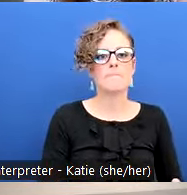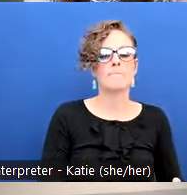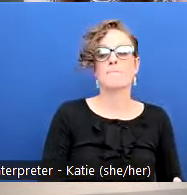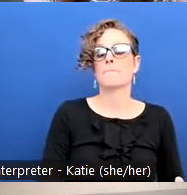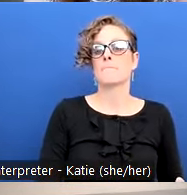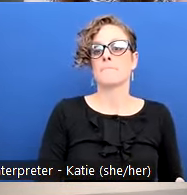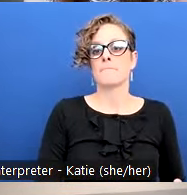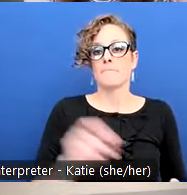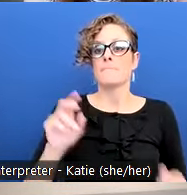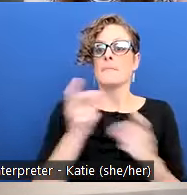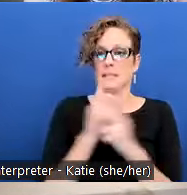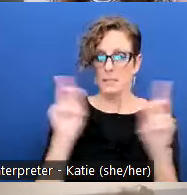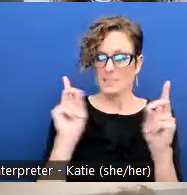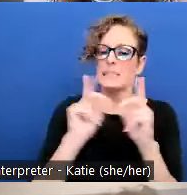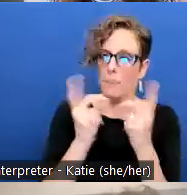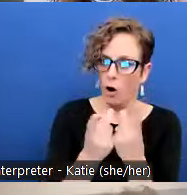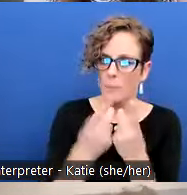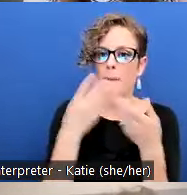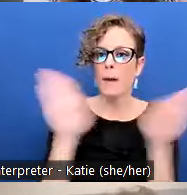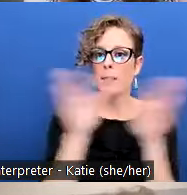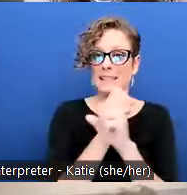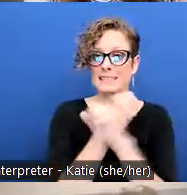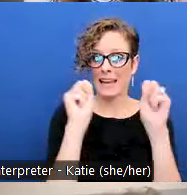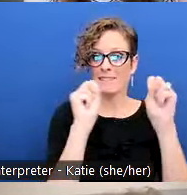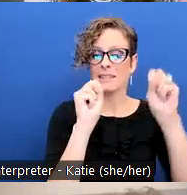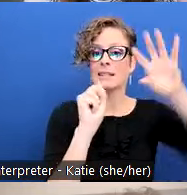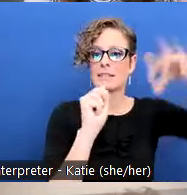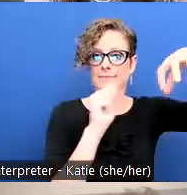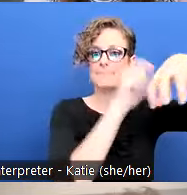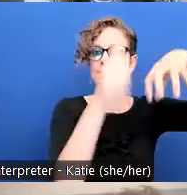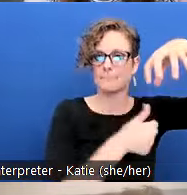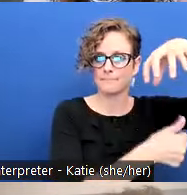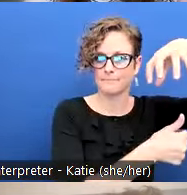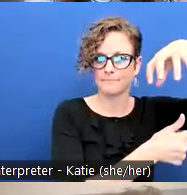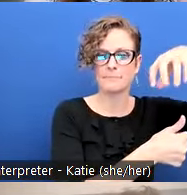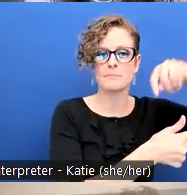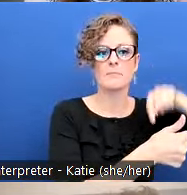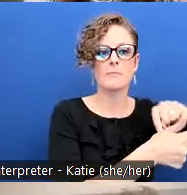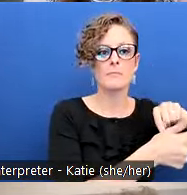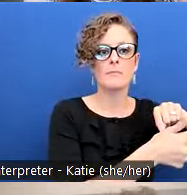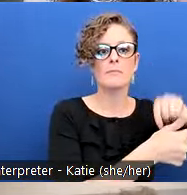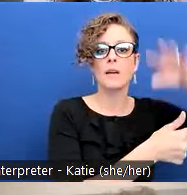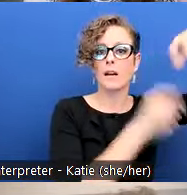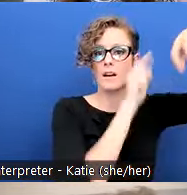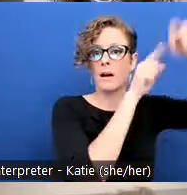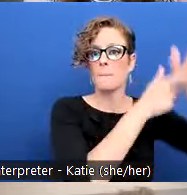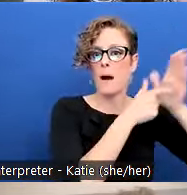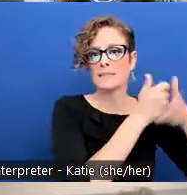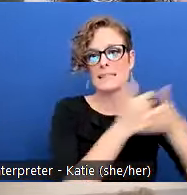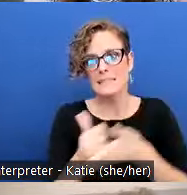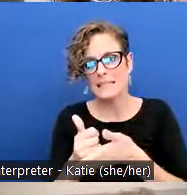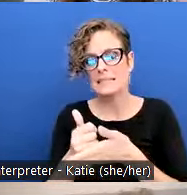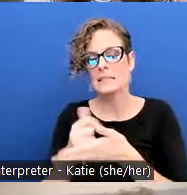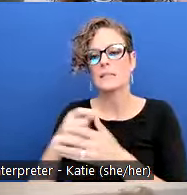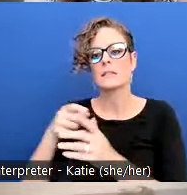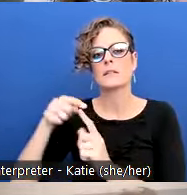these cases, and there are requirements for the Department of Public Safety to assist with missing Indigenous persons investigations